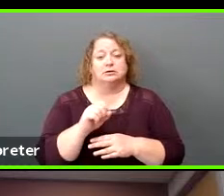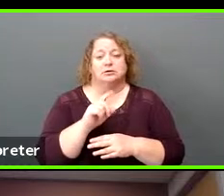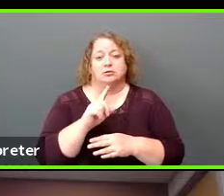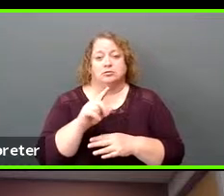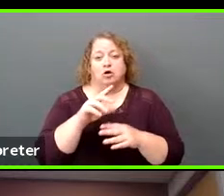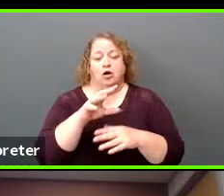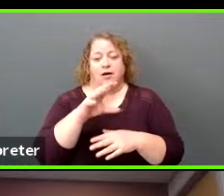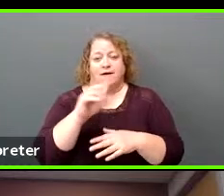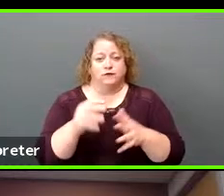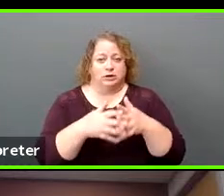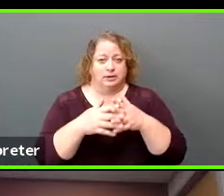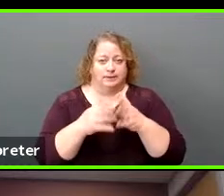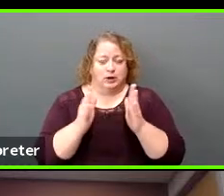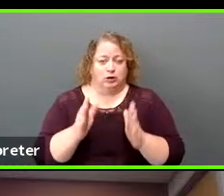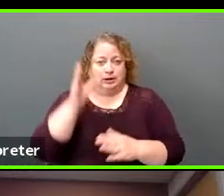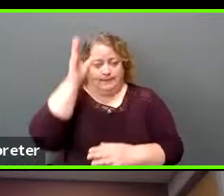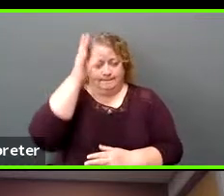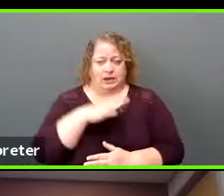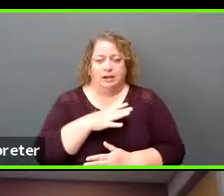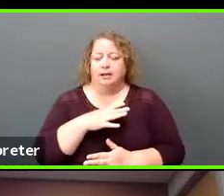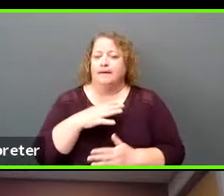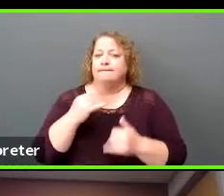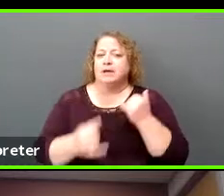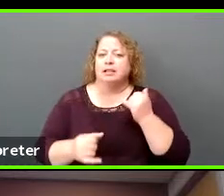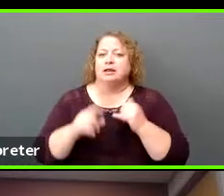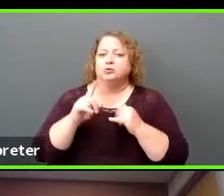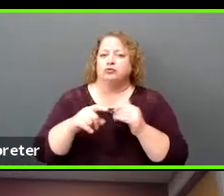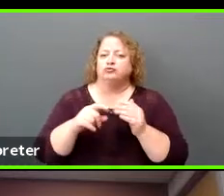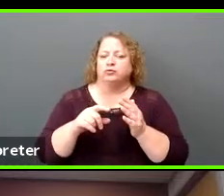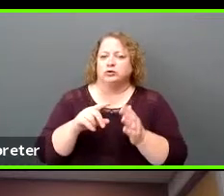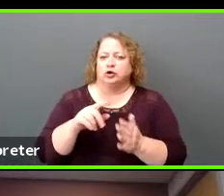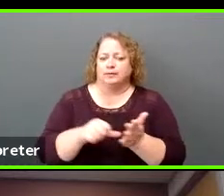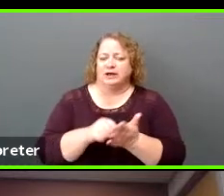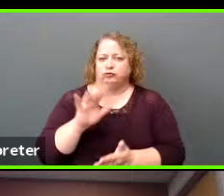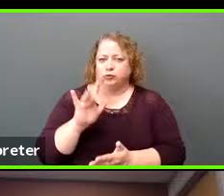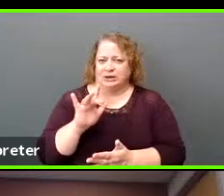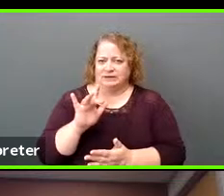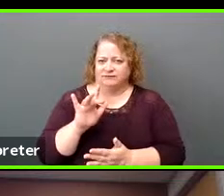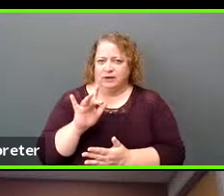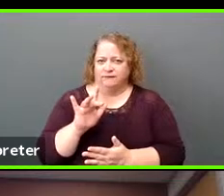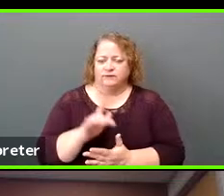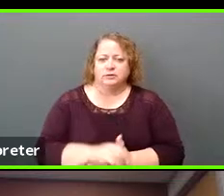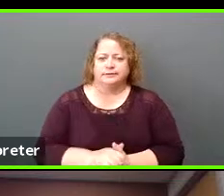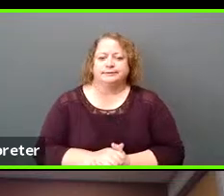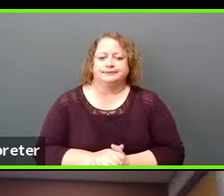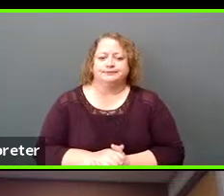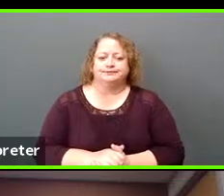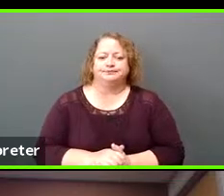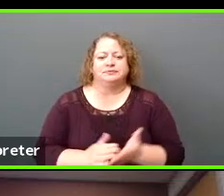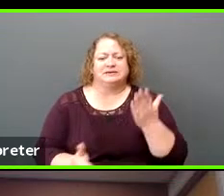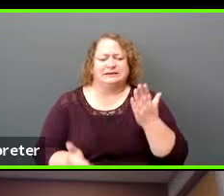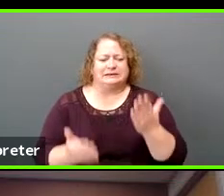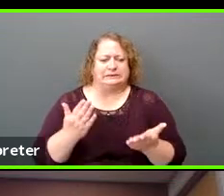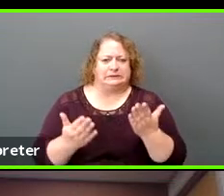And my last question or comment was on page 25. This was the equity support services. And this